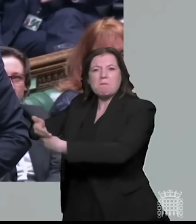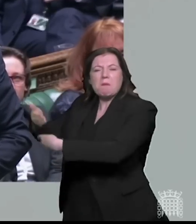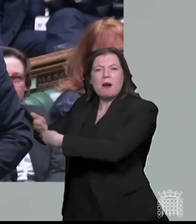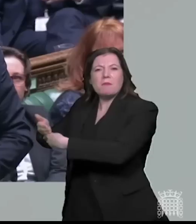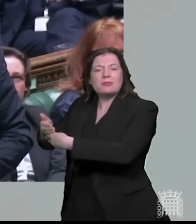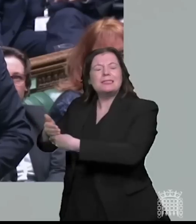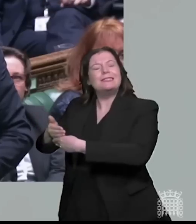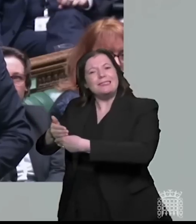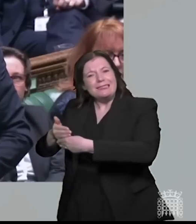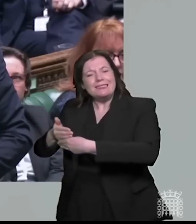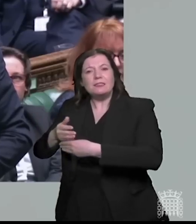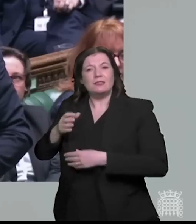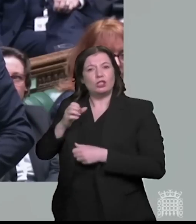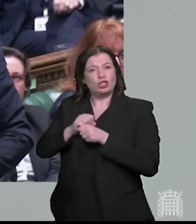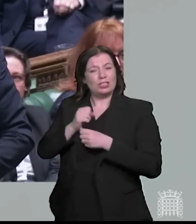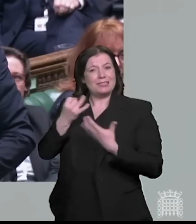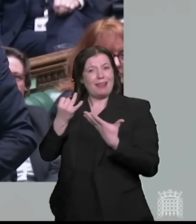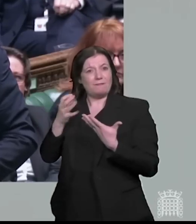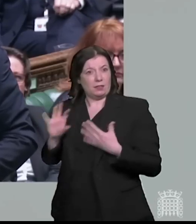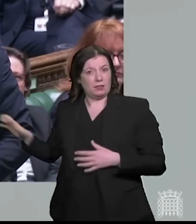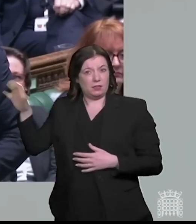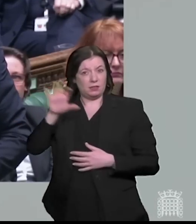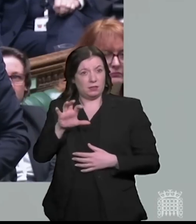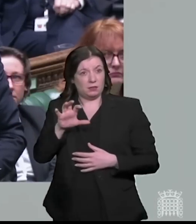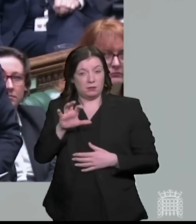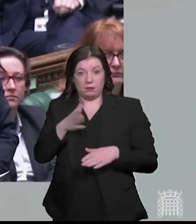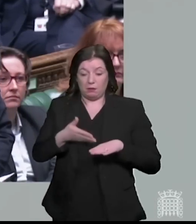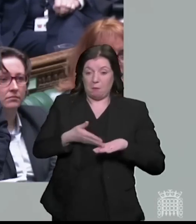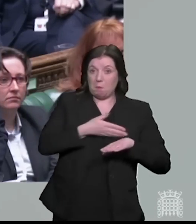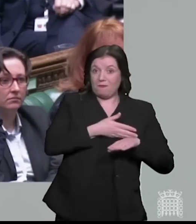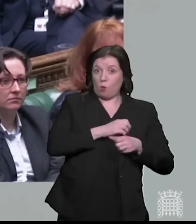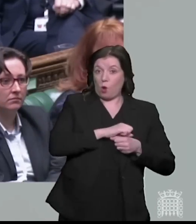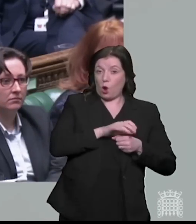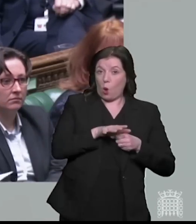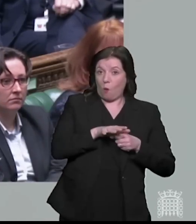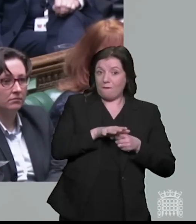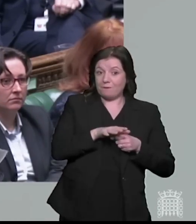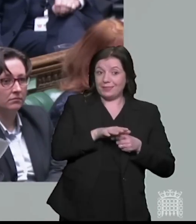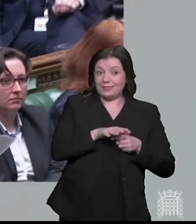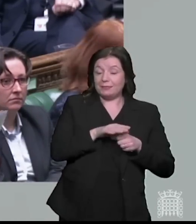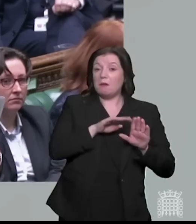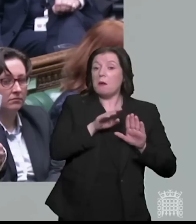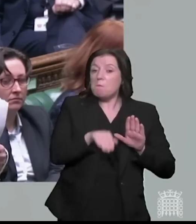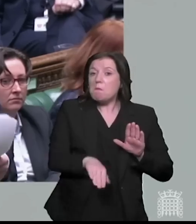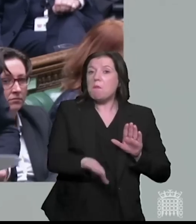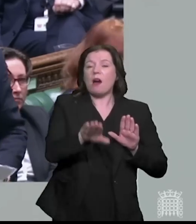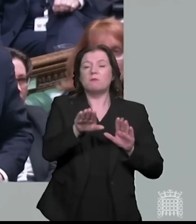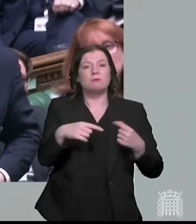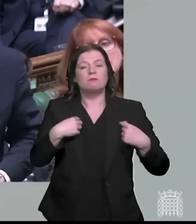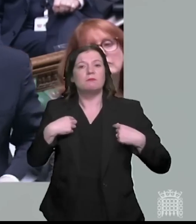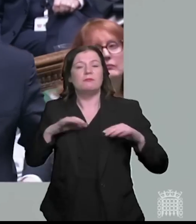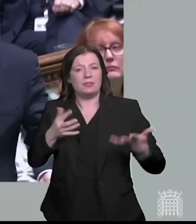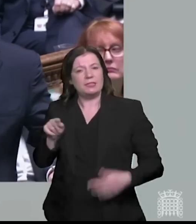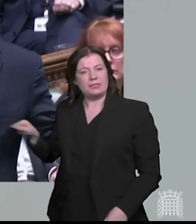in the G7, where the economy has not returned to its pre-pandemic level. Now, one could make a case